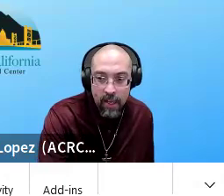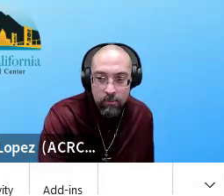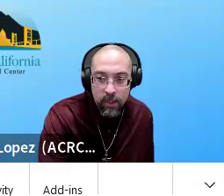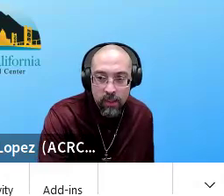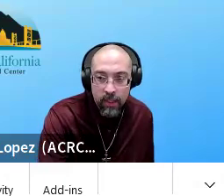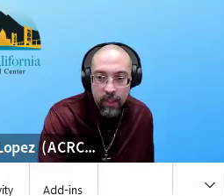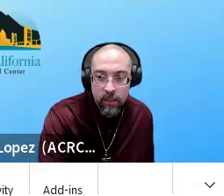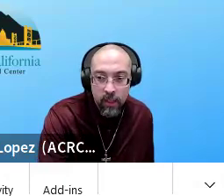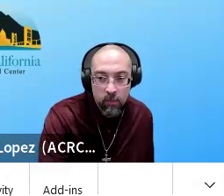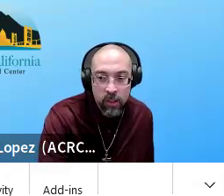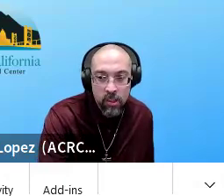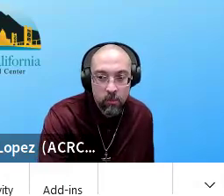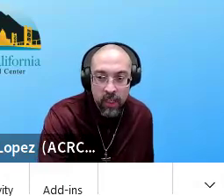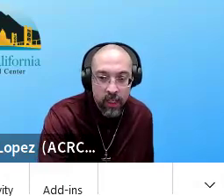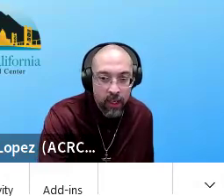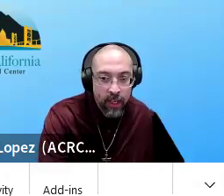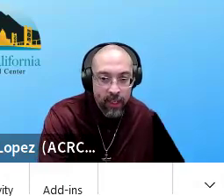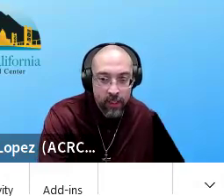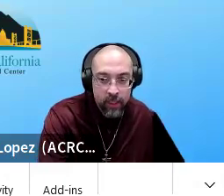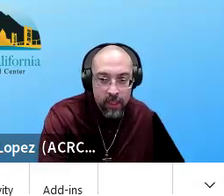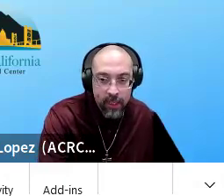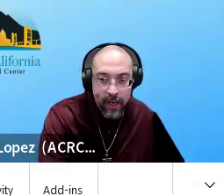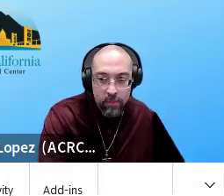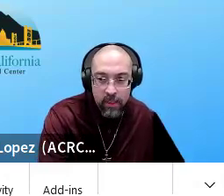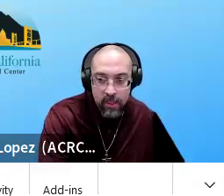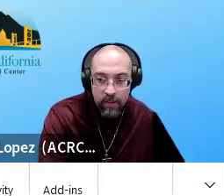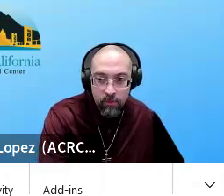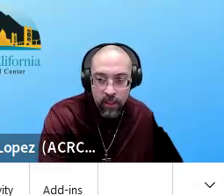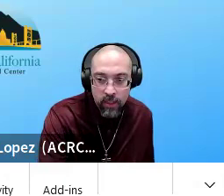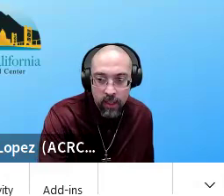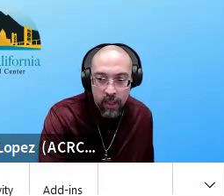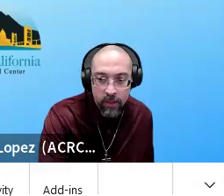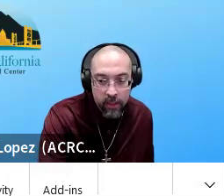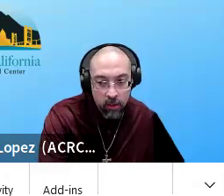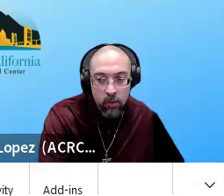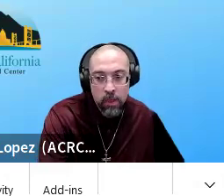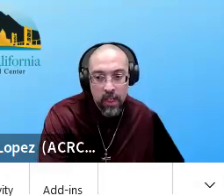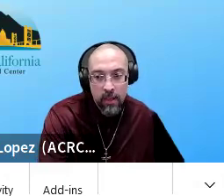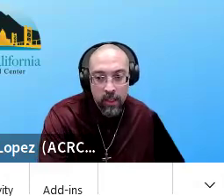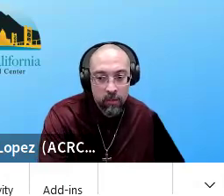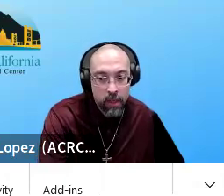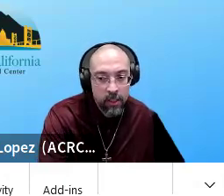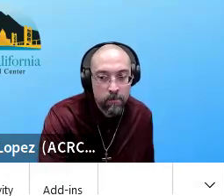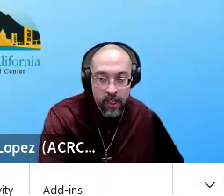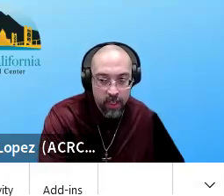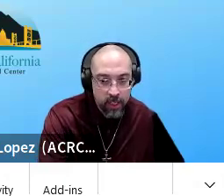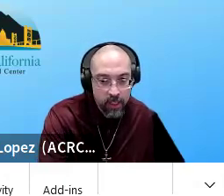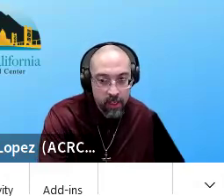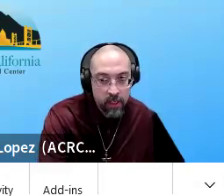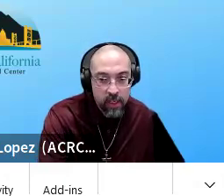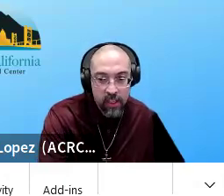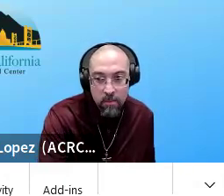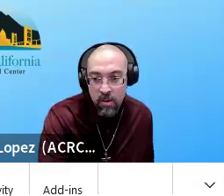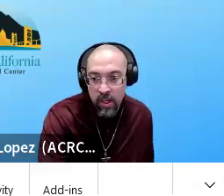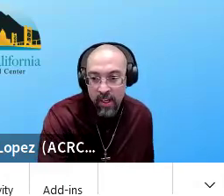how to be safe with one's own money online, and how to be safe with their own money, my own money